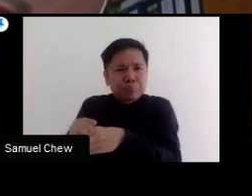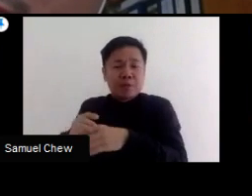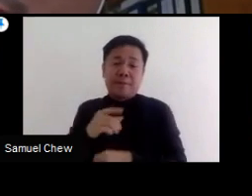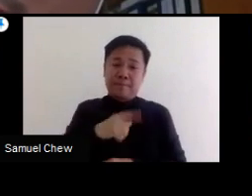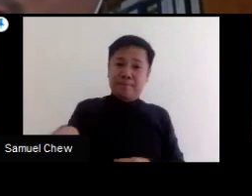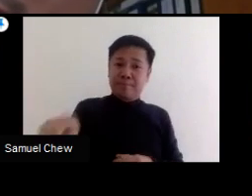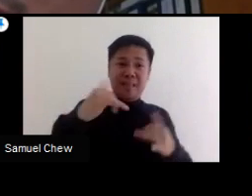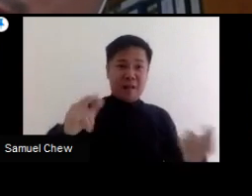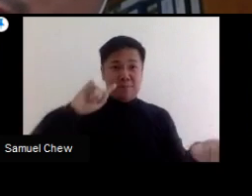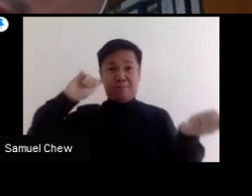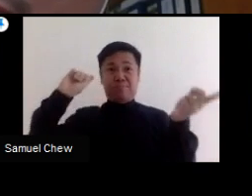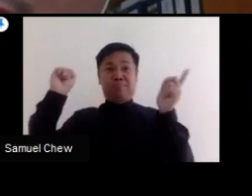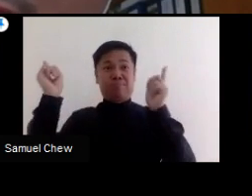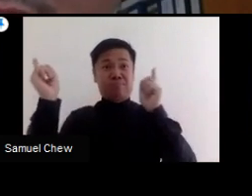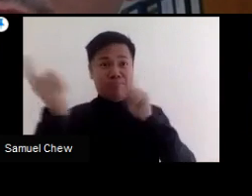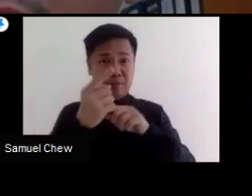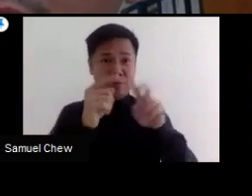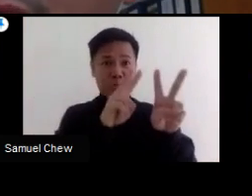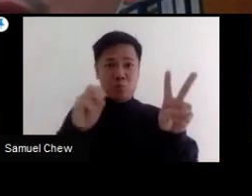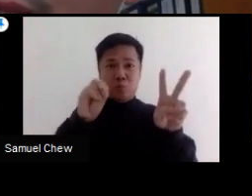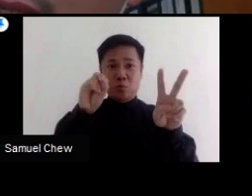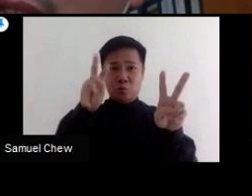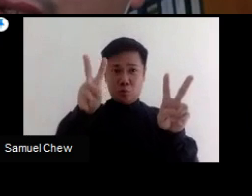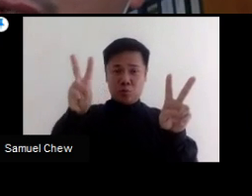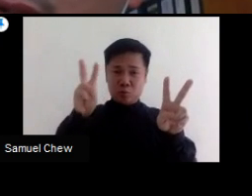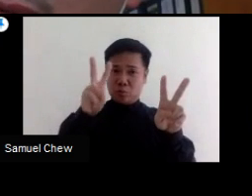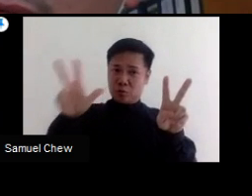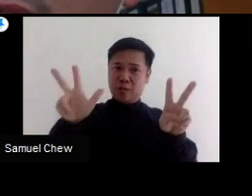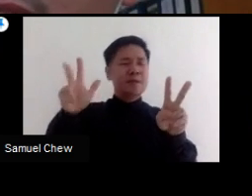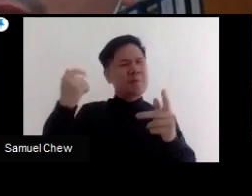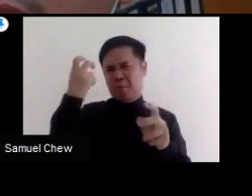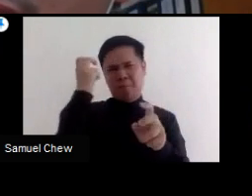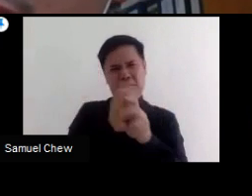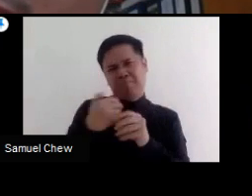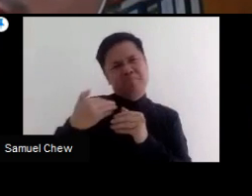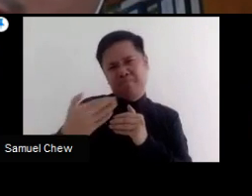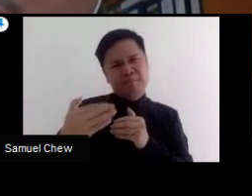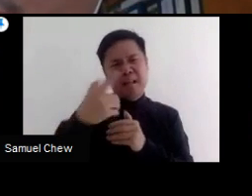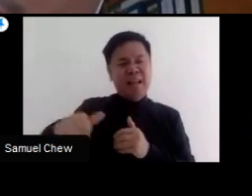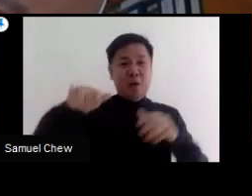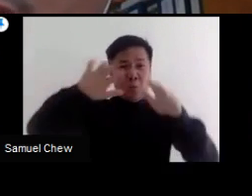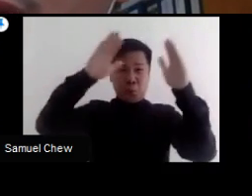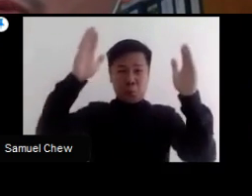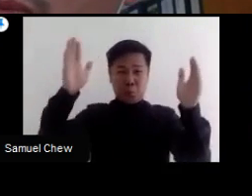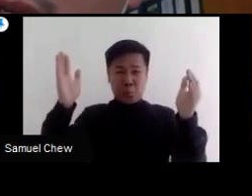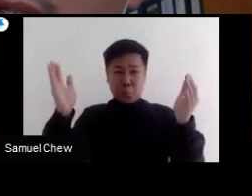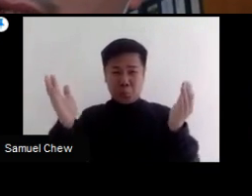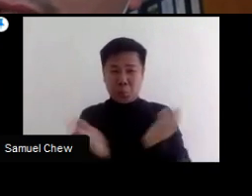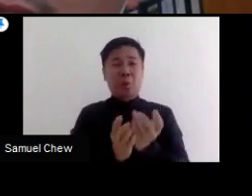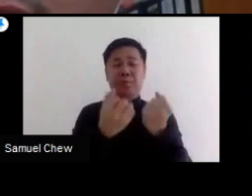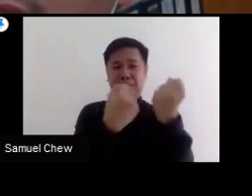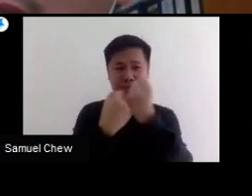be a challenge at the backdrop of dwindling donor support. As such, global, regional, and national health stewardship would